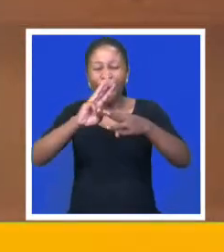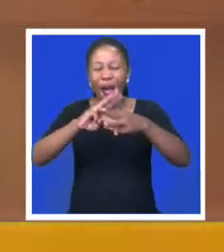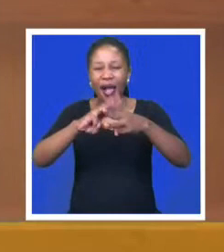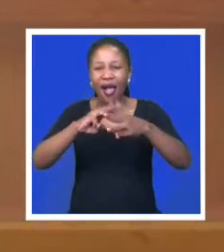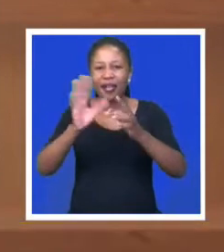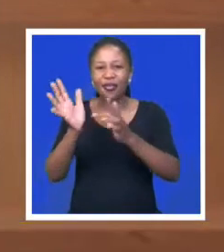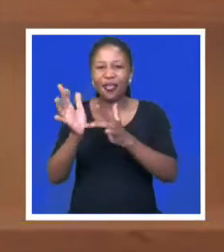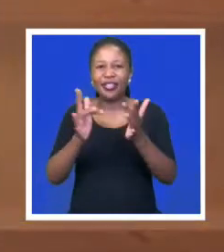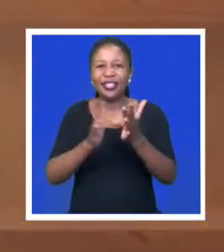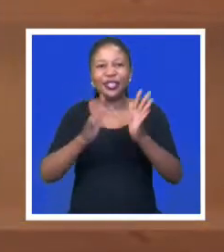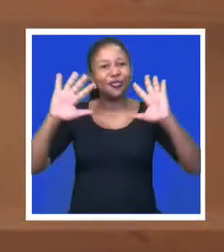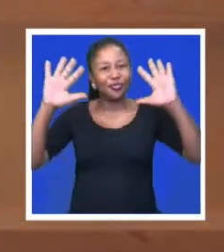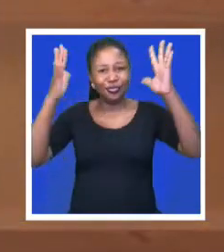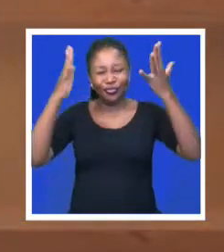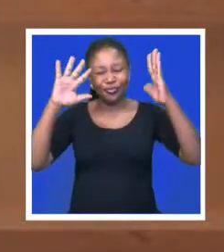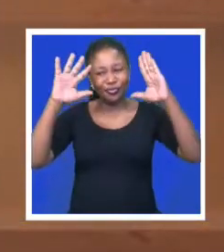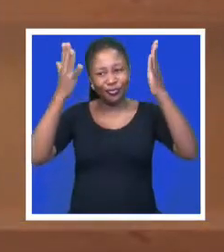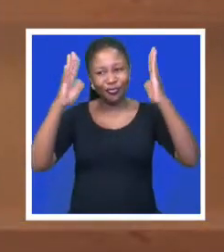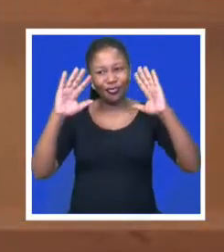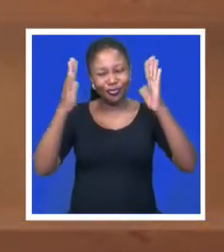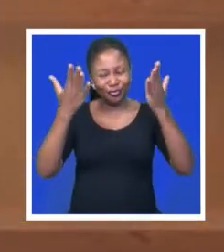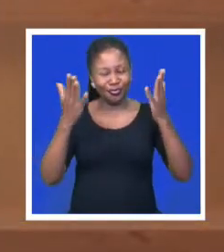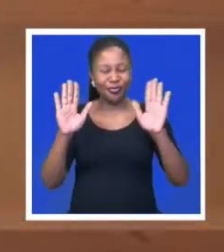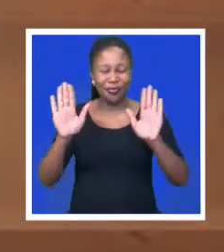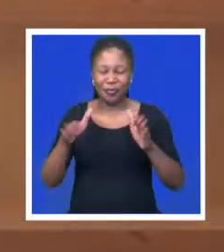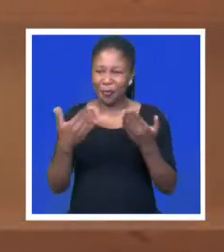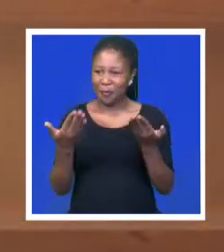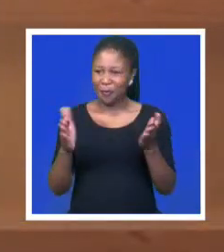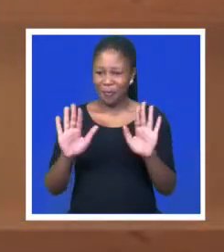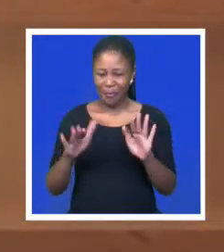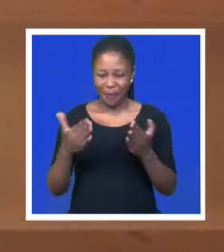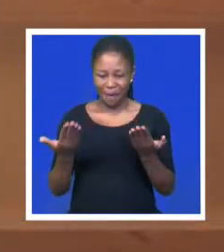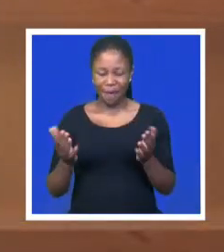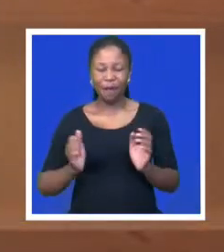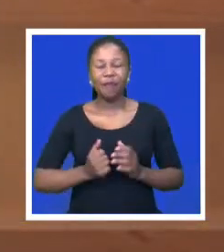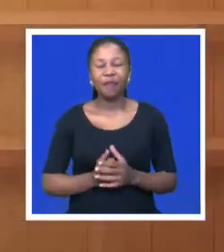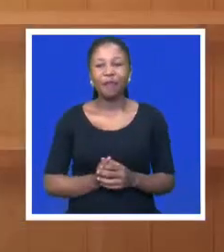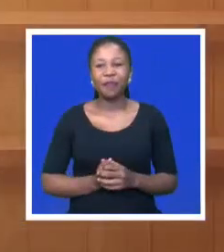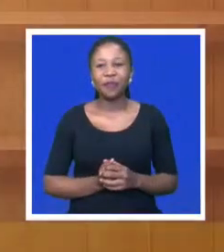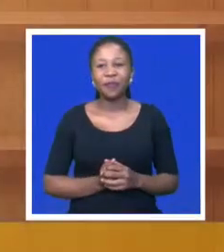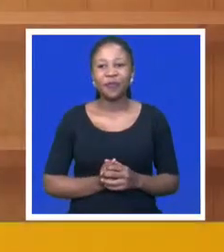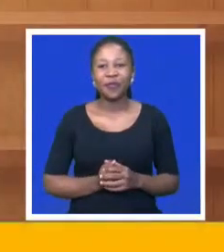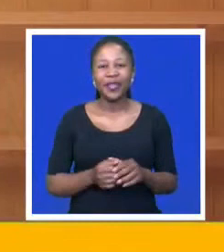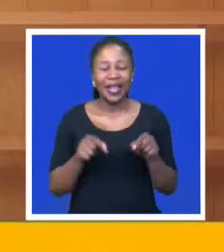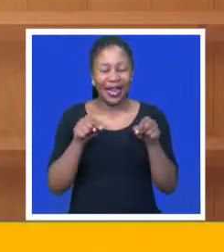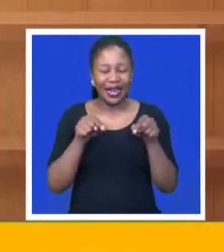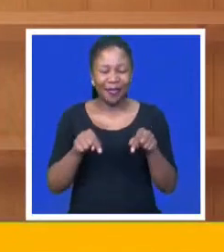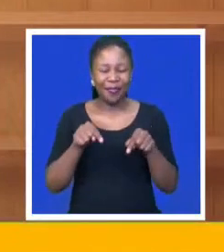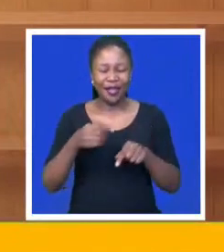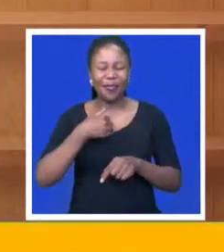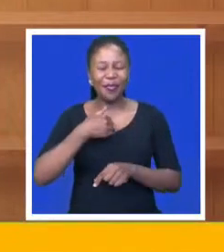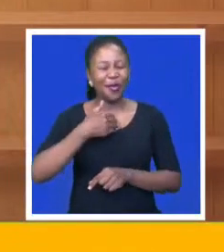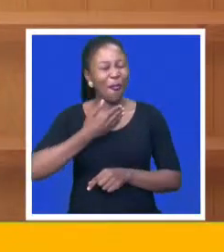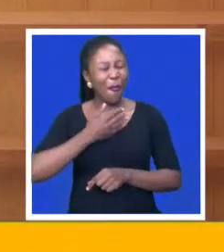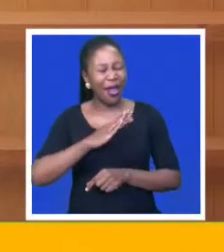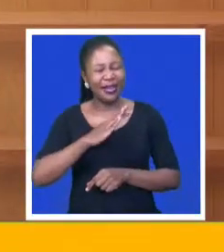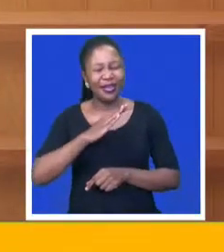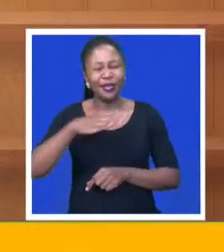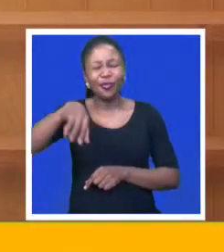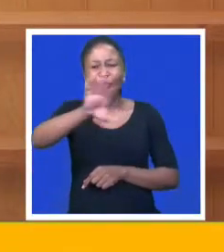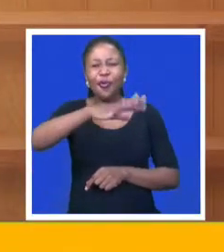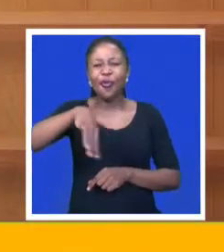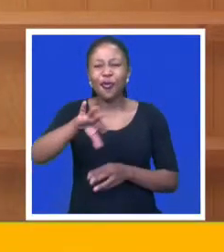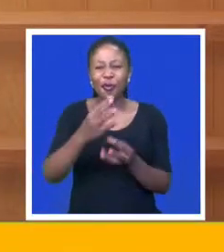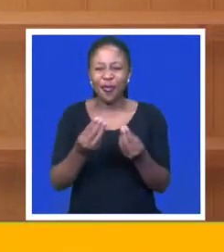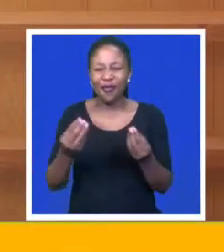interesting. What are you expecting your Form 4 learners to have learned by the end of the lesson? To know the meaning of the Magnificat. Okay. Yes. All right.